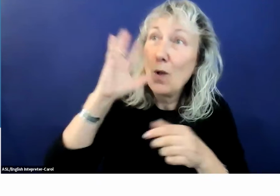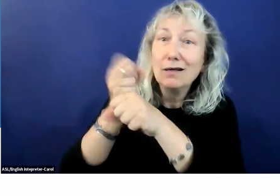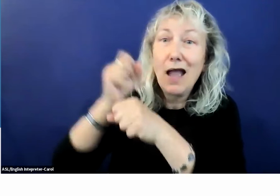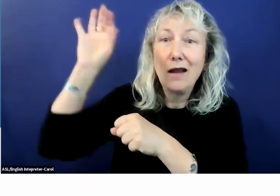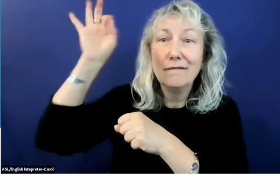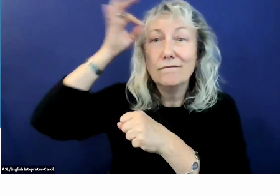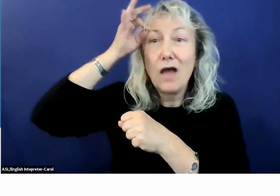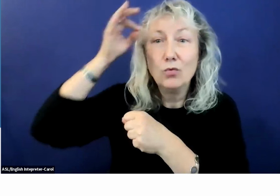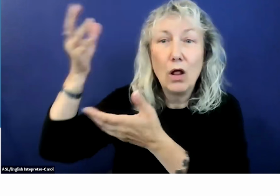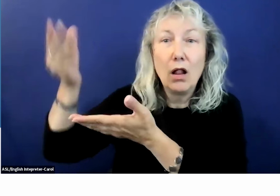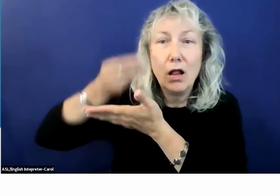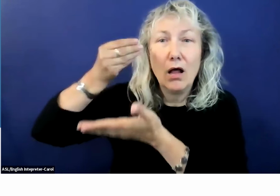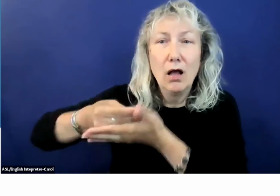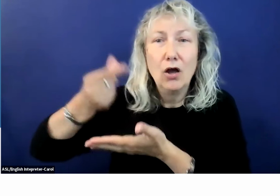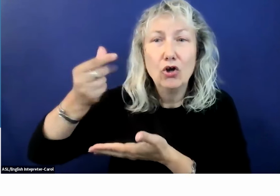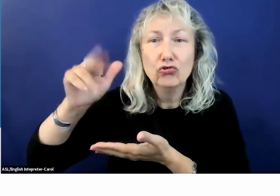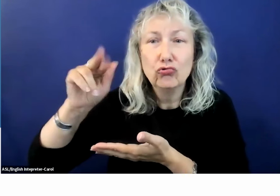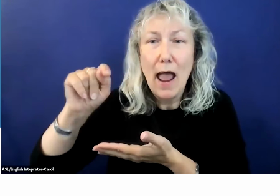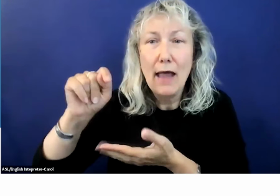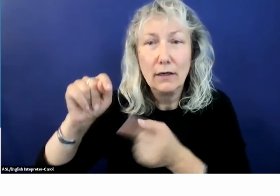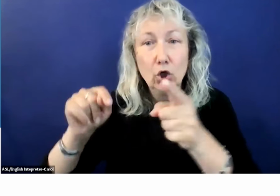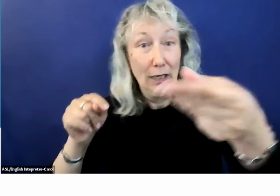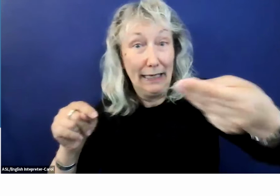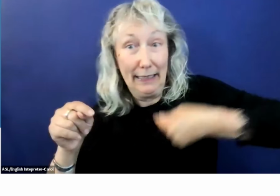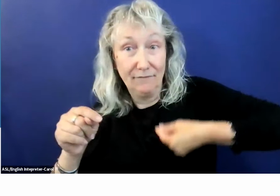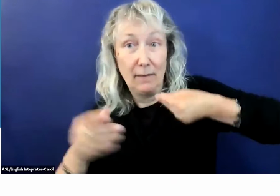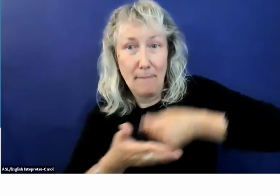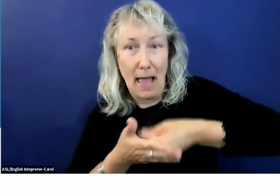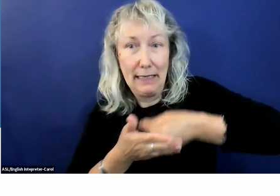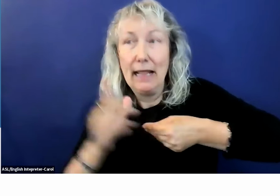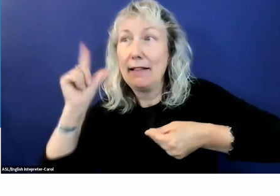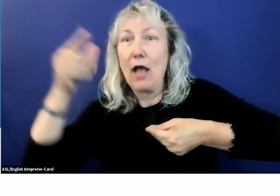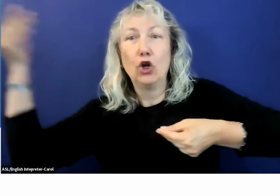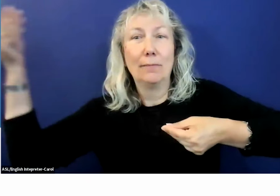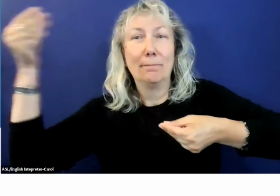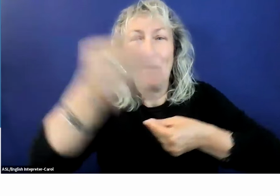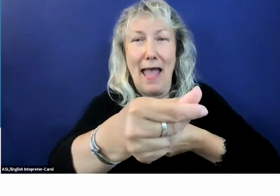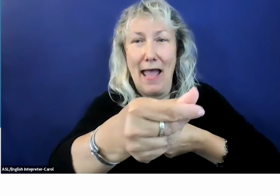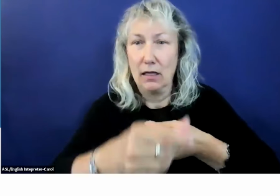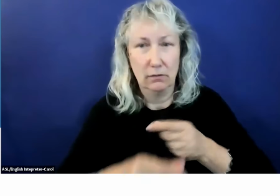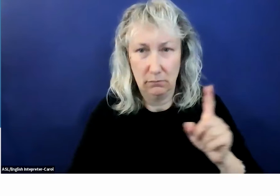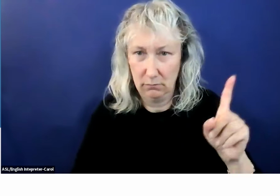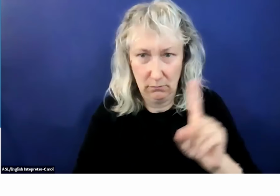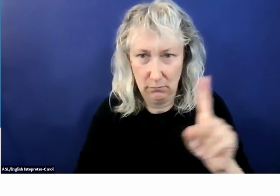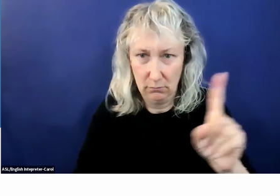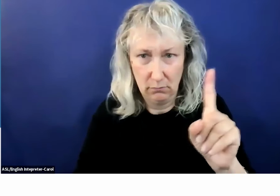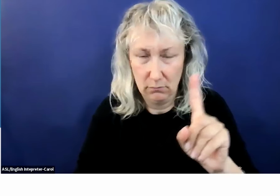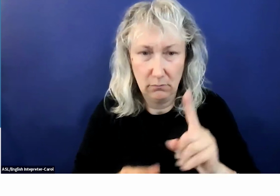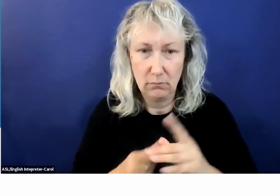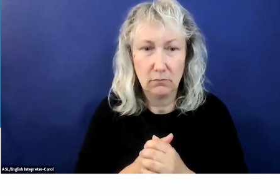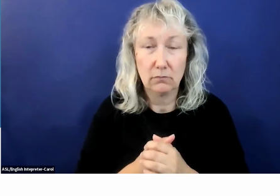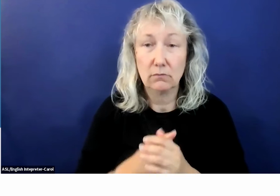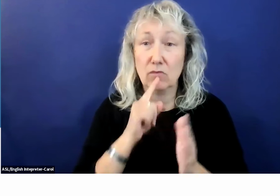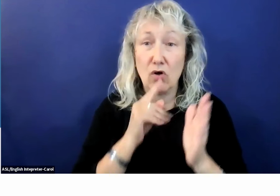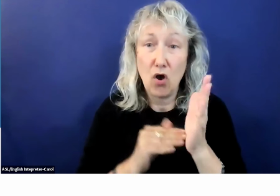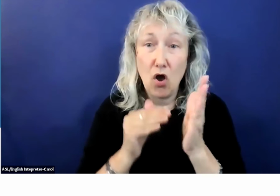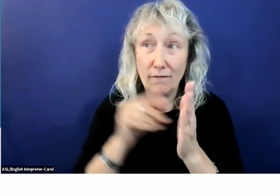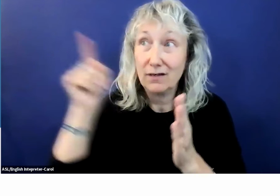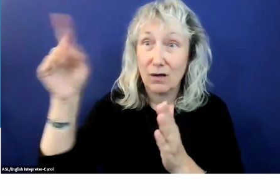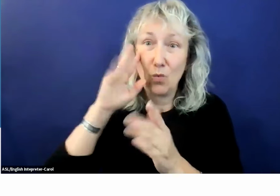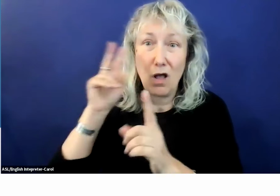advance payment or a fee. Also keep in mind that fraudsters will apply for benefits